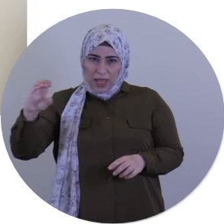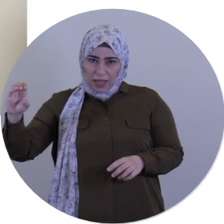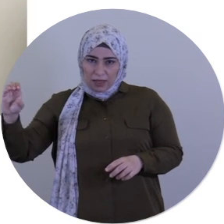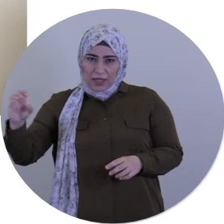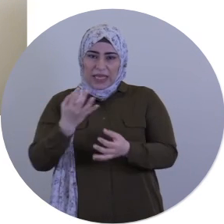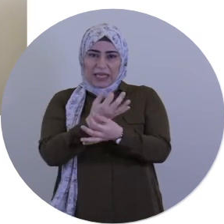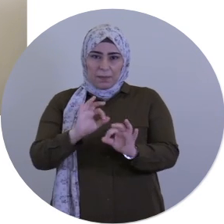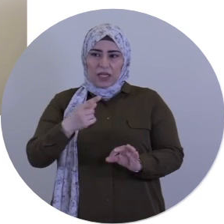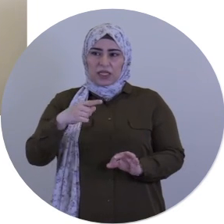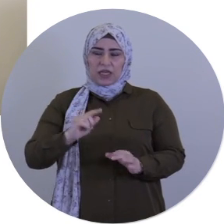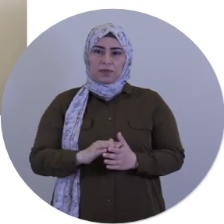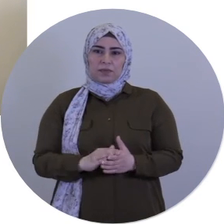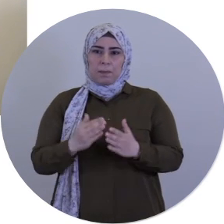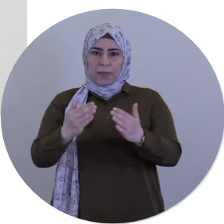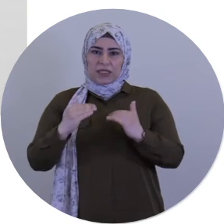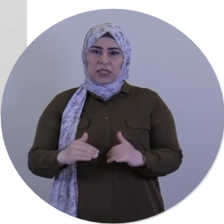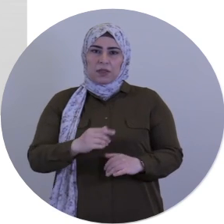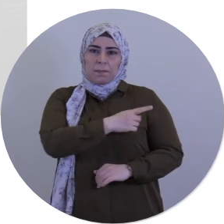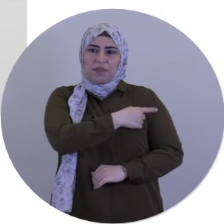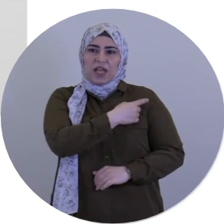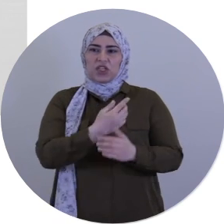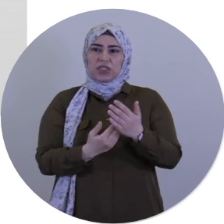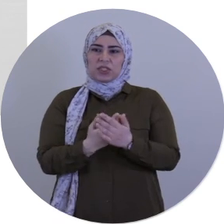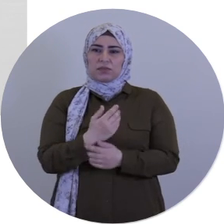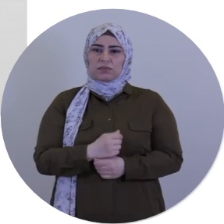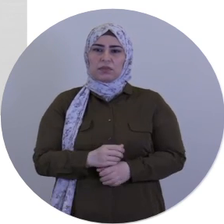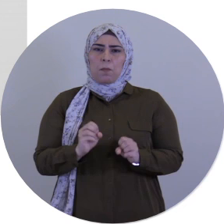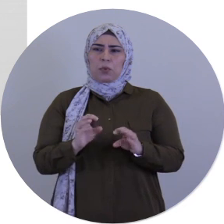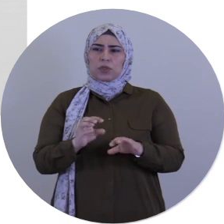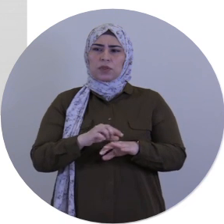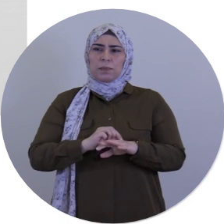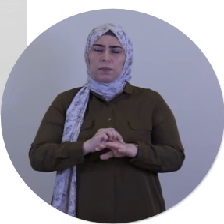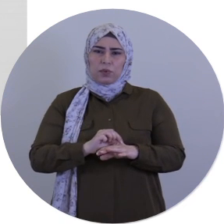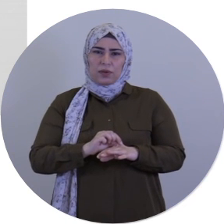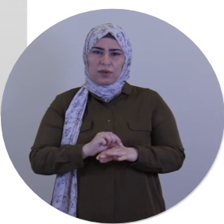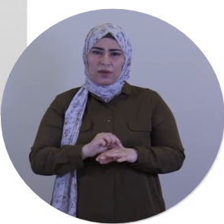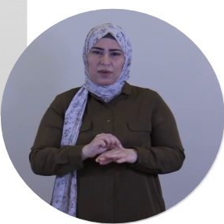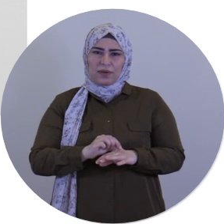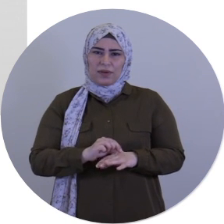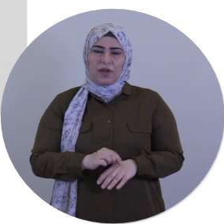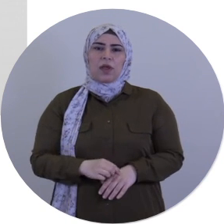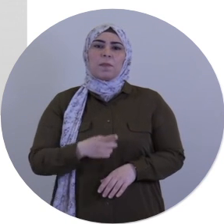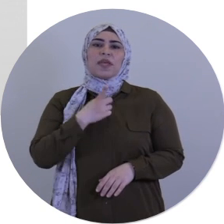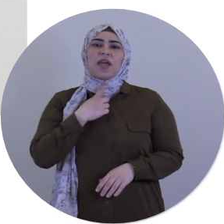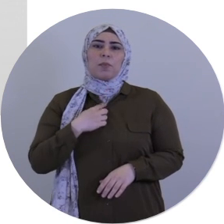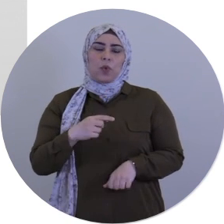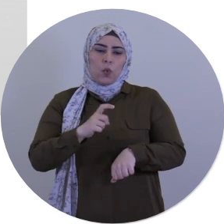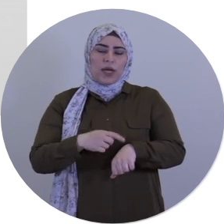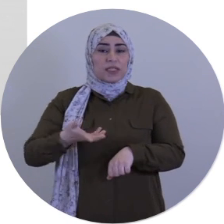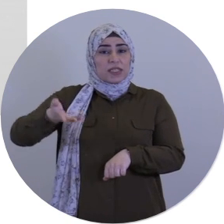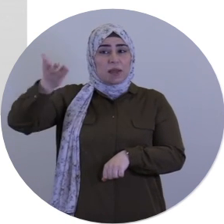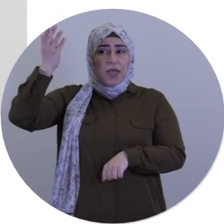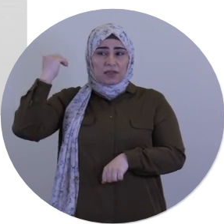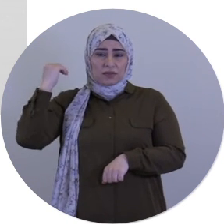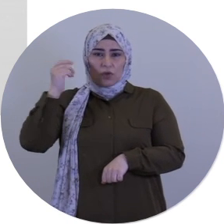brings us to the second example. For most people, old times seem always better than the present. So someone's telling you, oh, the